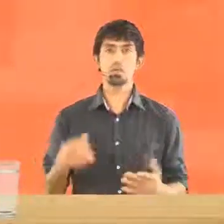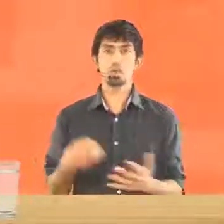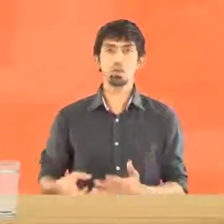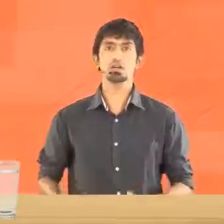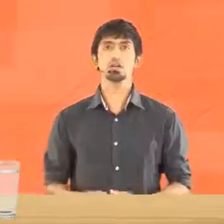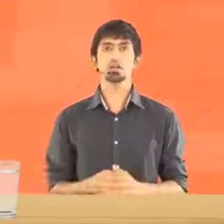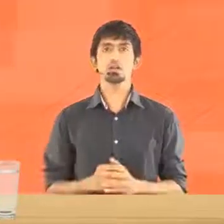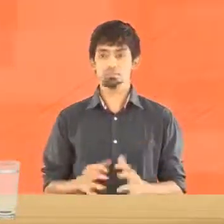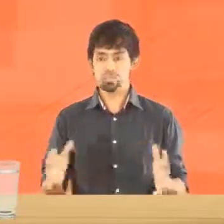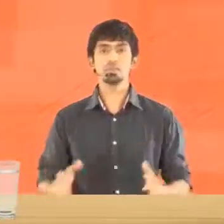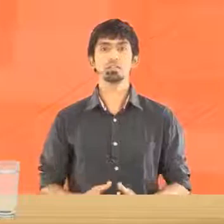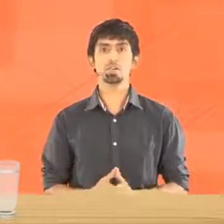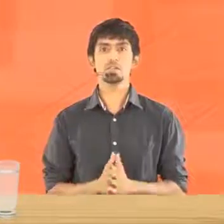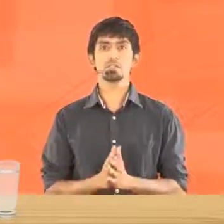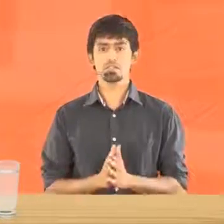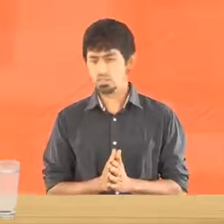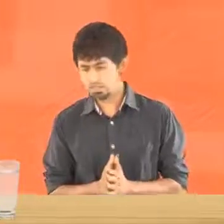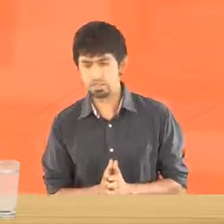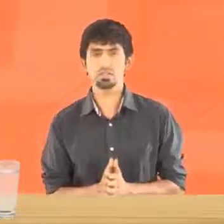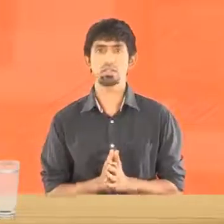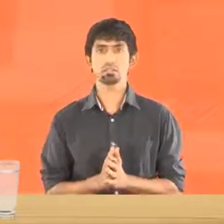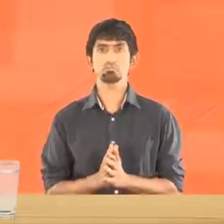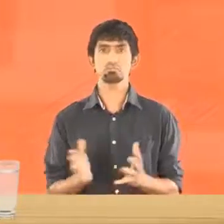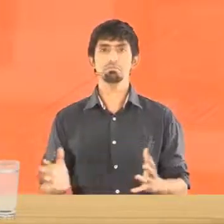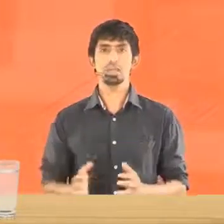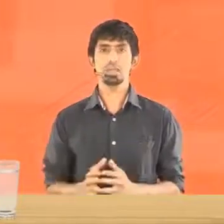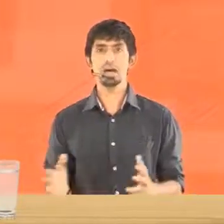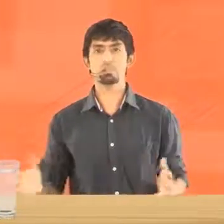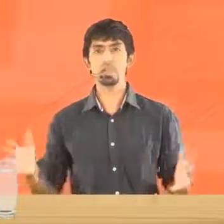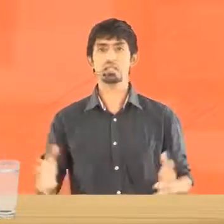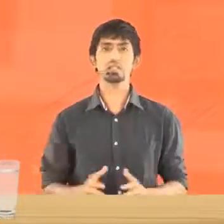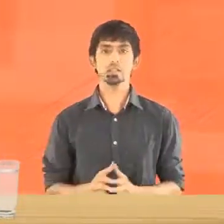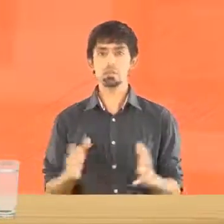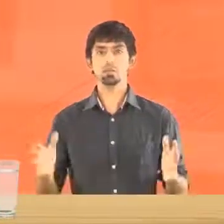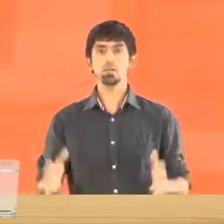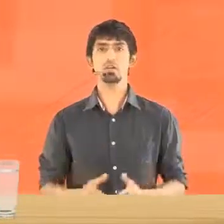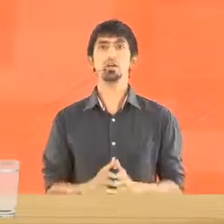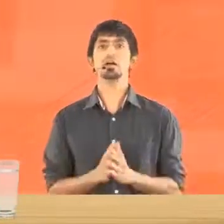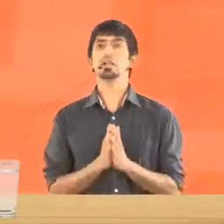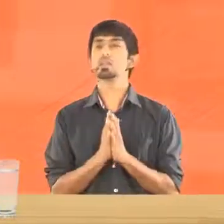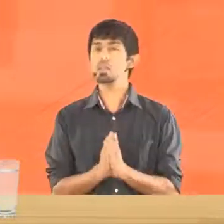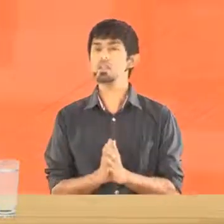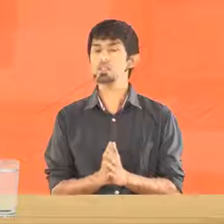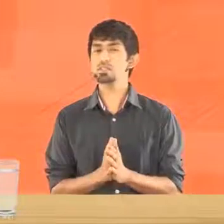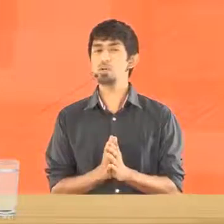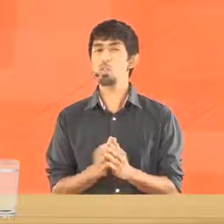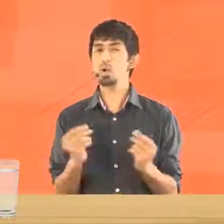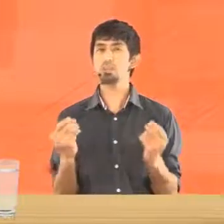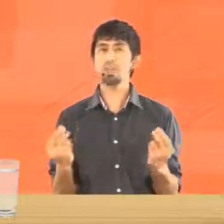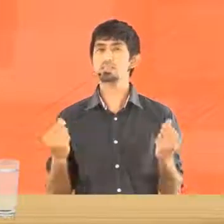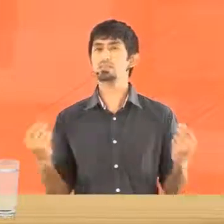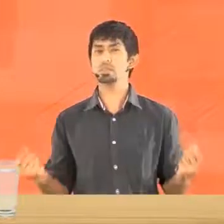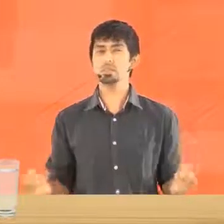You go and knock it. Seems pretty solid. Doesn't seem like there's any gaps or anything in there. looks pretty good. Now the question is,